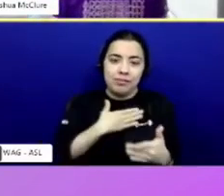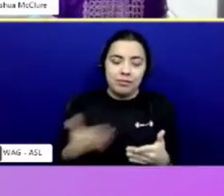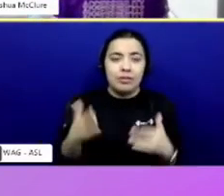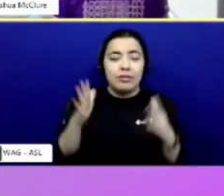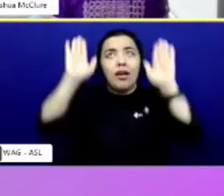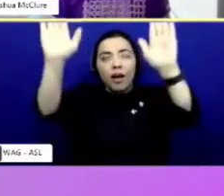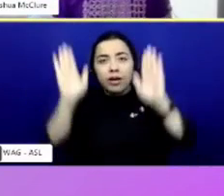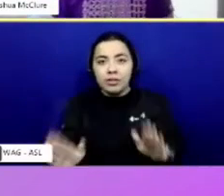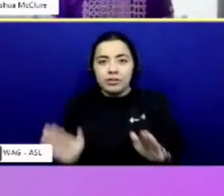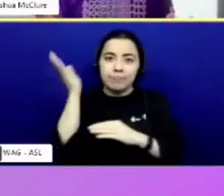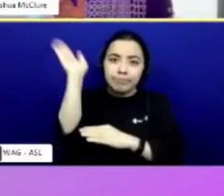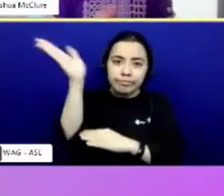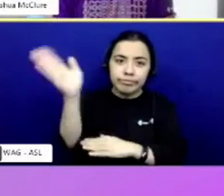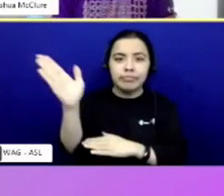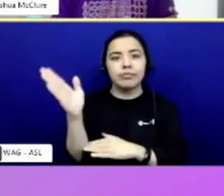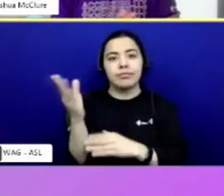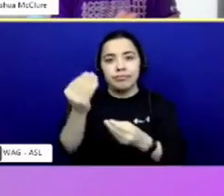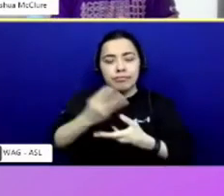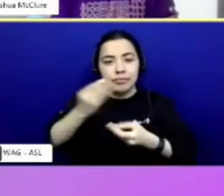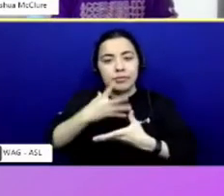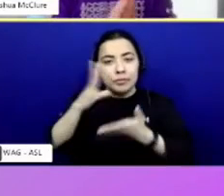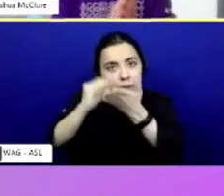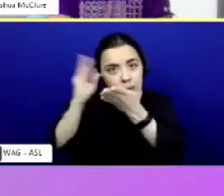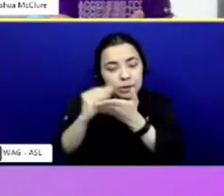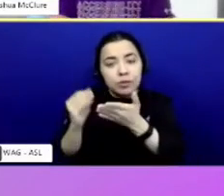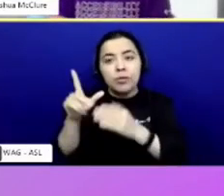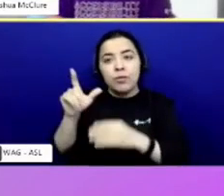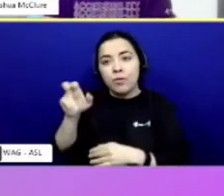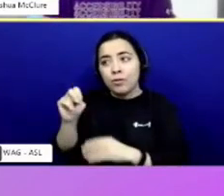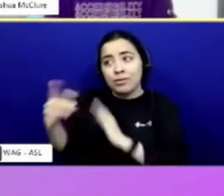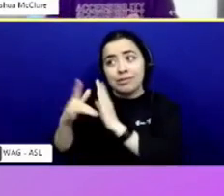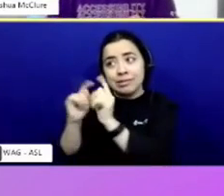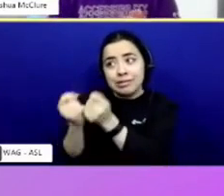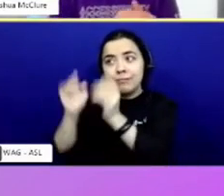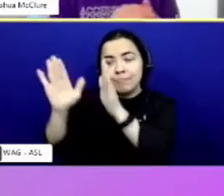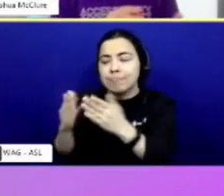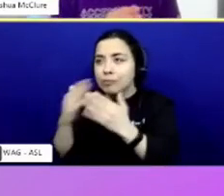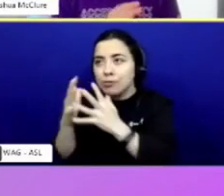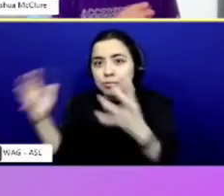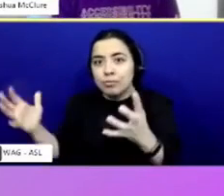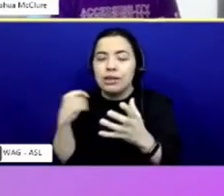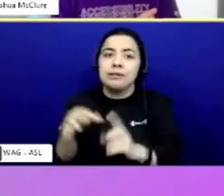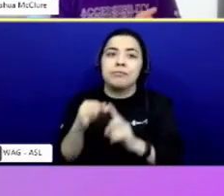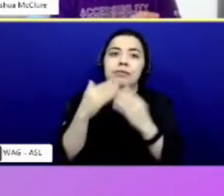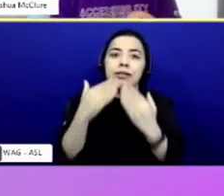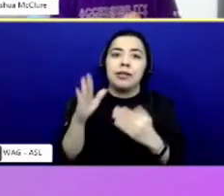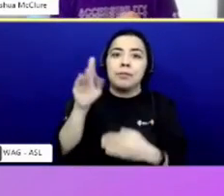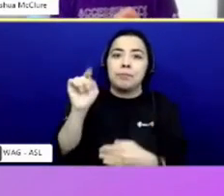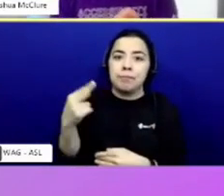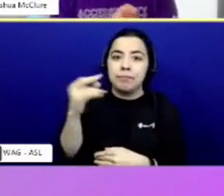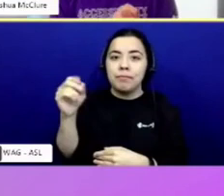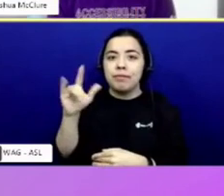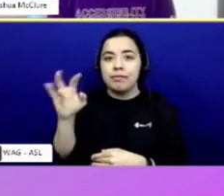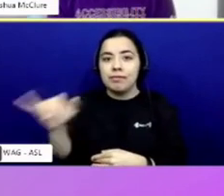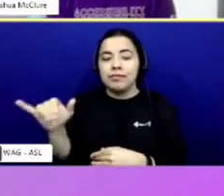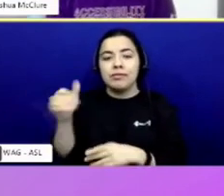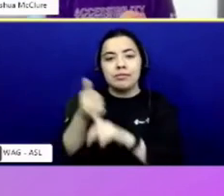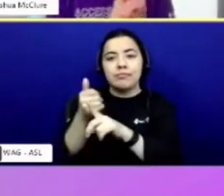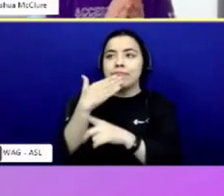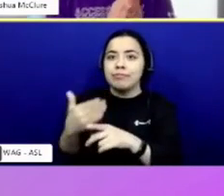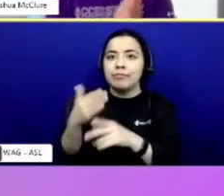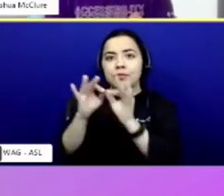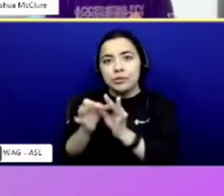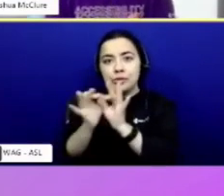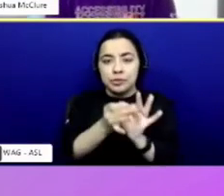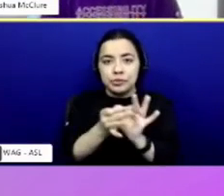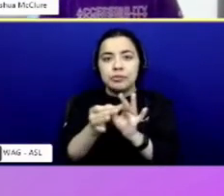excellent content. Lauren on our tech team, thank you so much. And especially to Beth and Lizzie, thank you for your interpreting